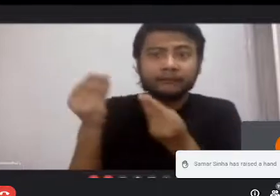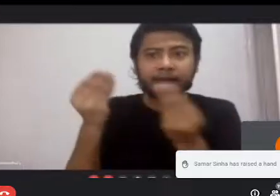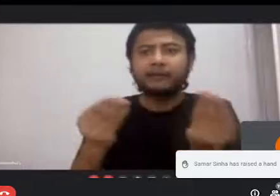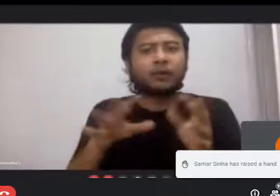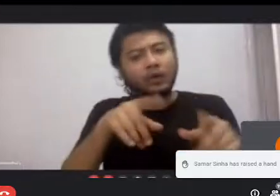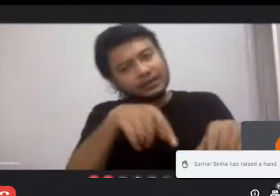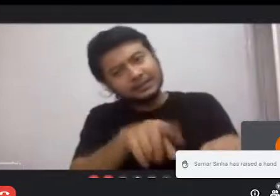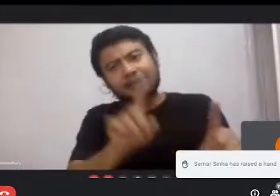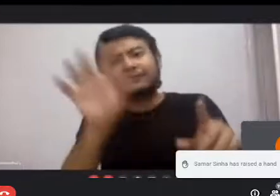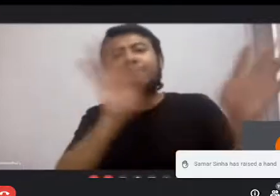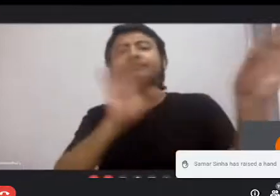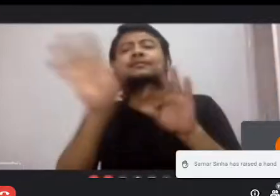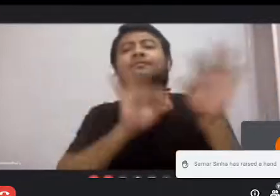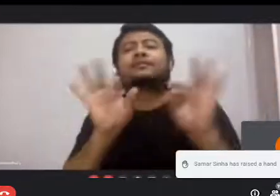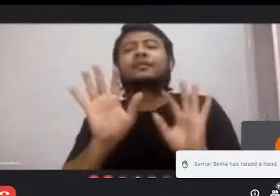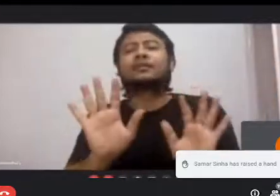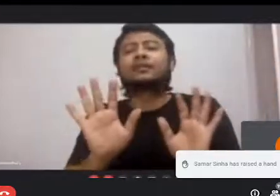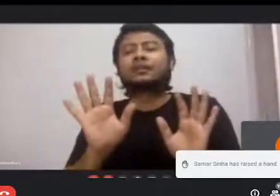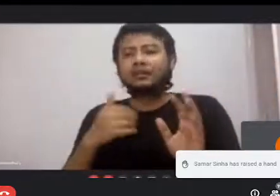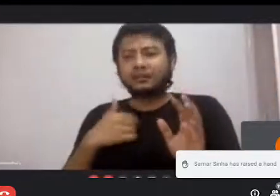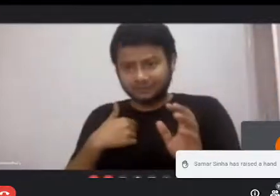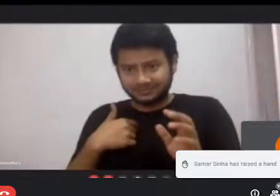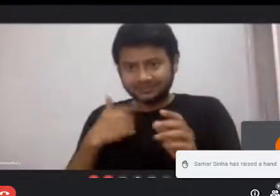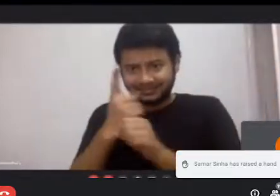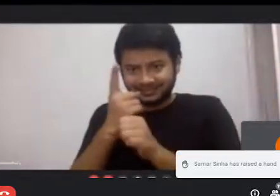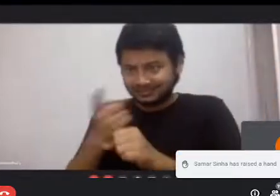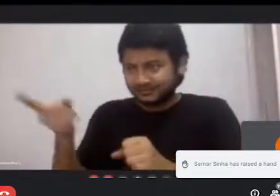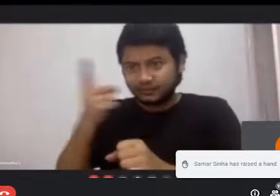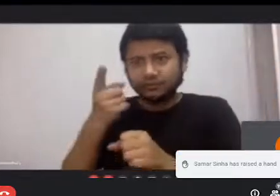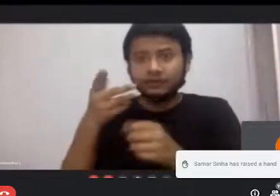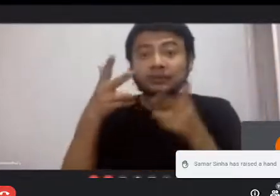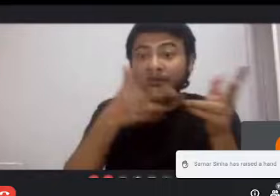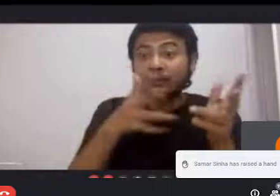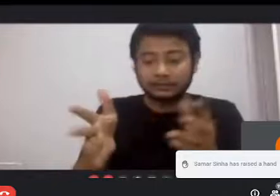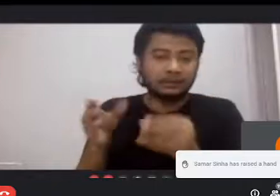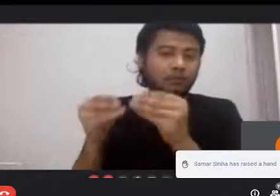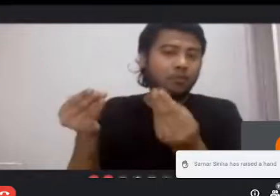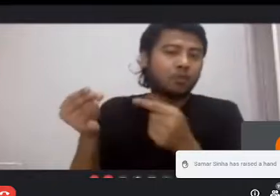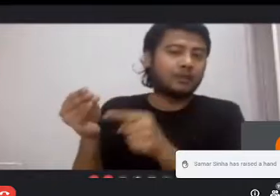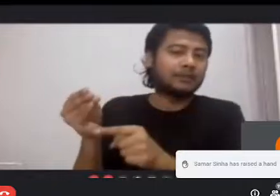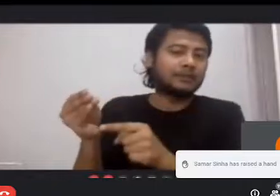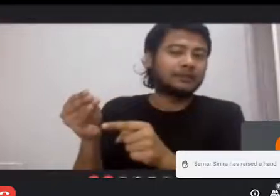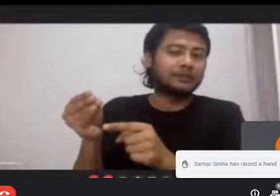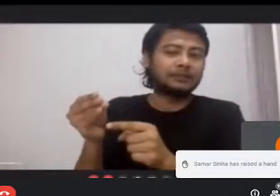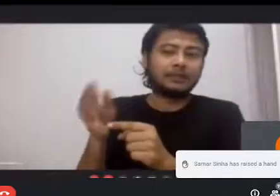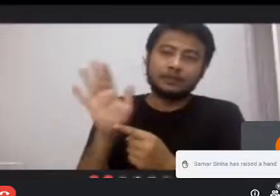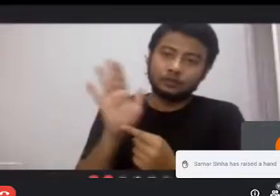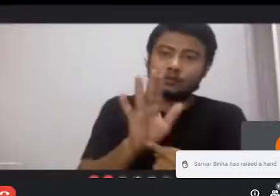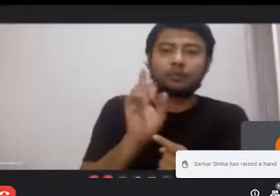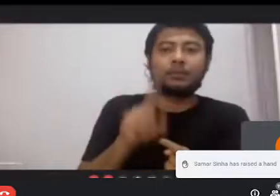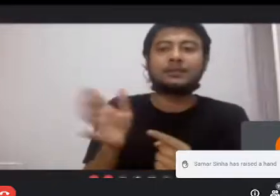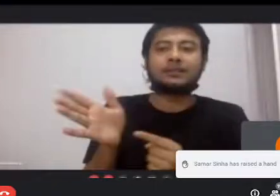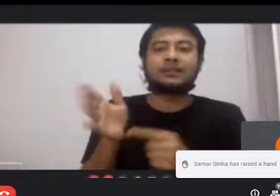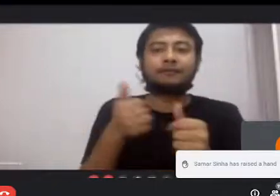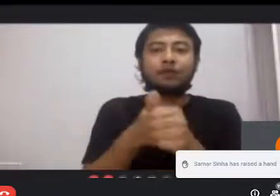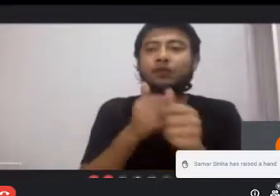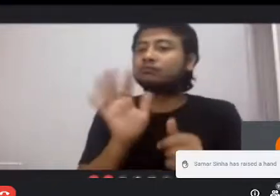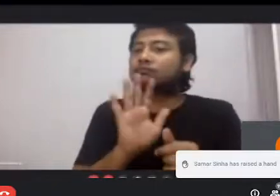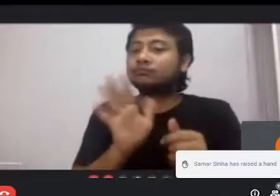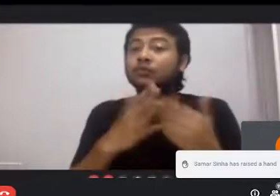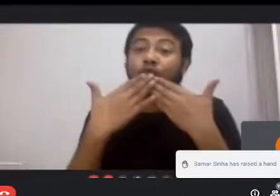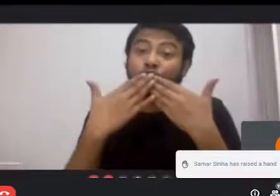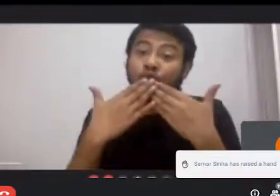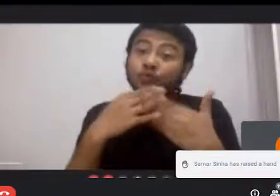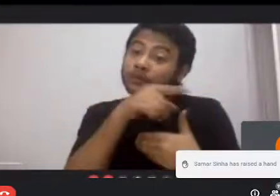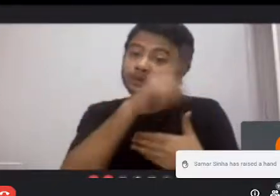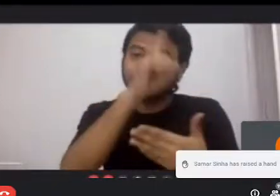particular text in this particular way. It's up to the grassroots group to decide, and we support the tutors